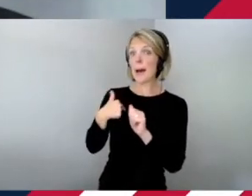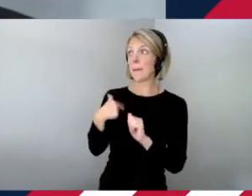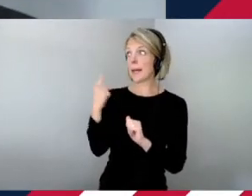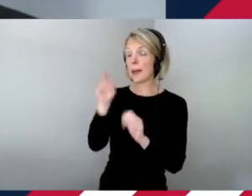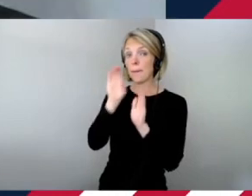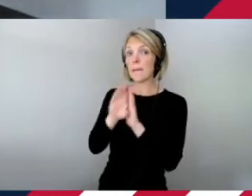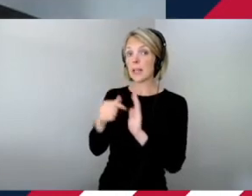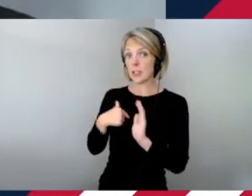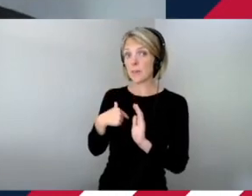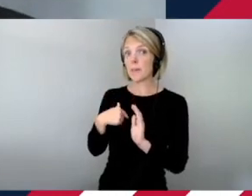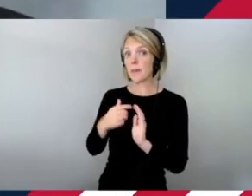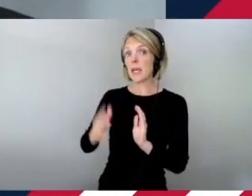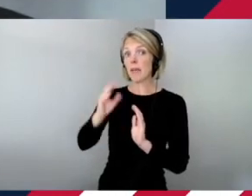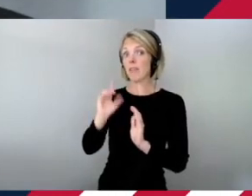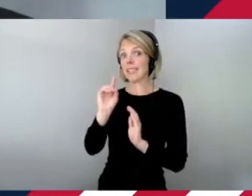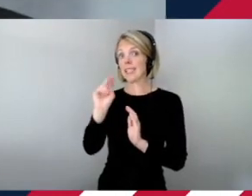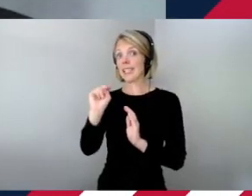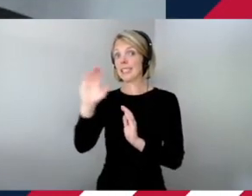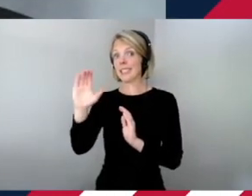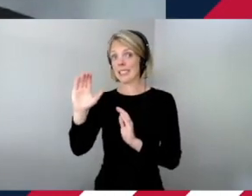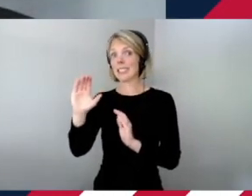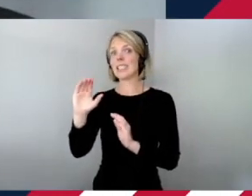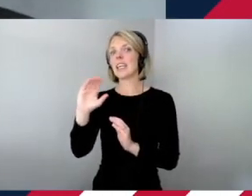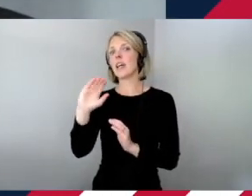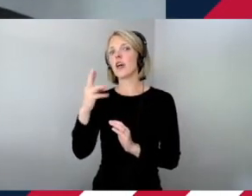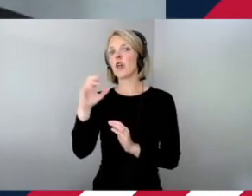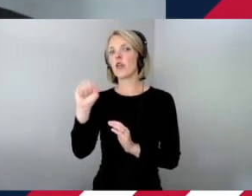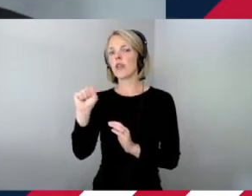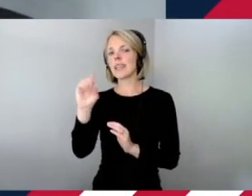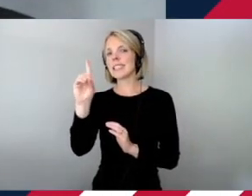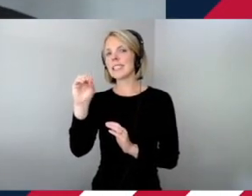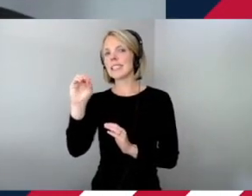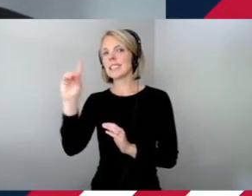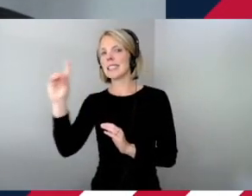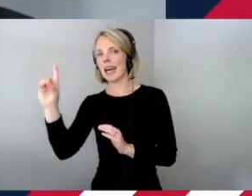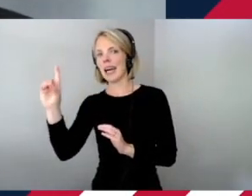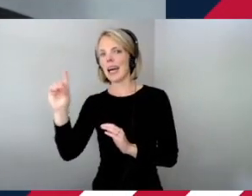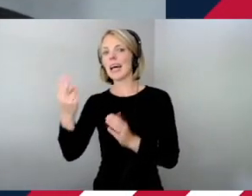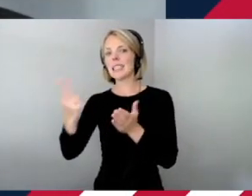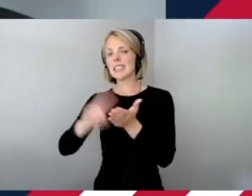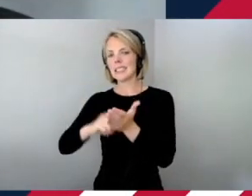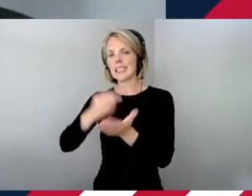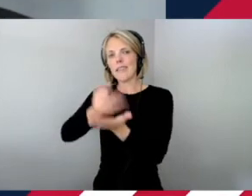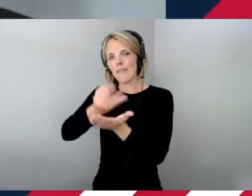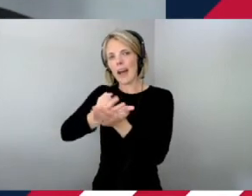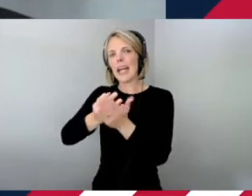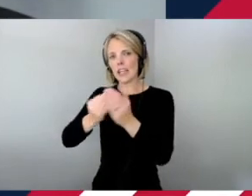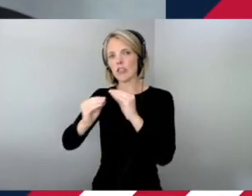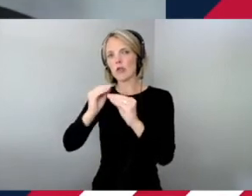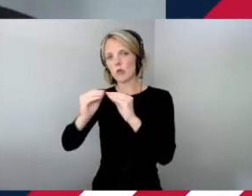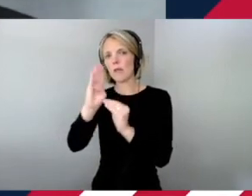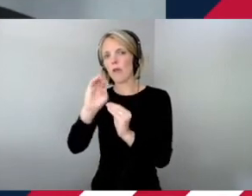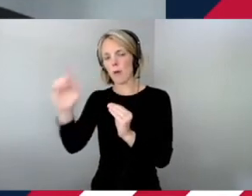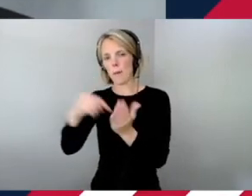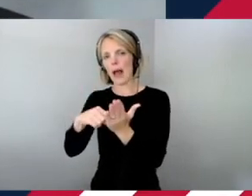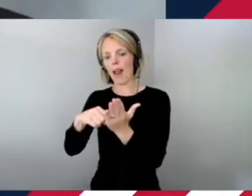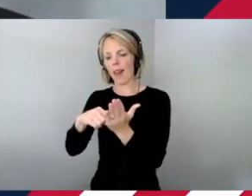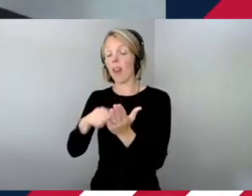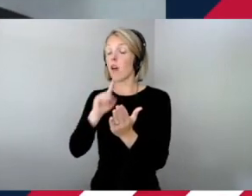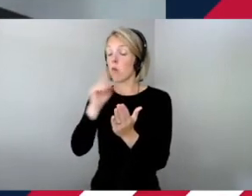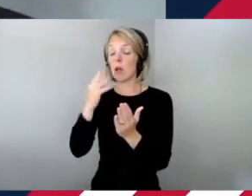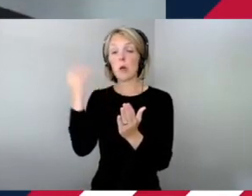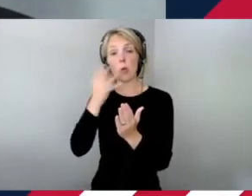me and a former DNC chair, Chris Dodd, signing the financial reform bill, which has done so much to help this